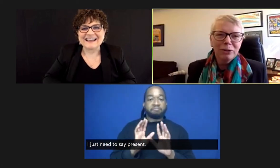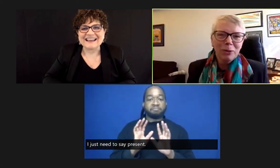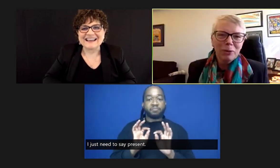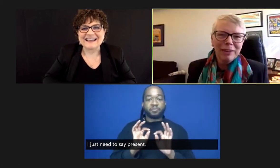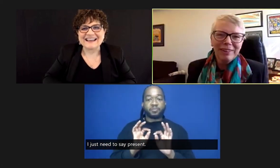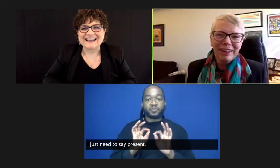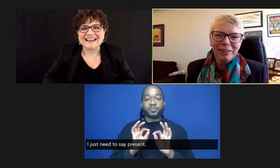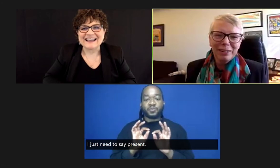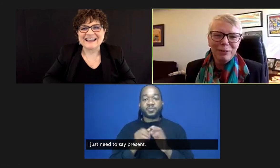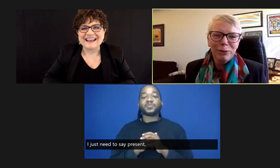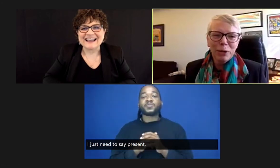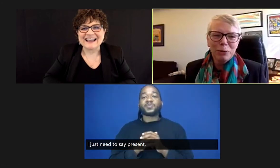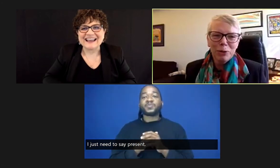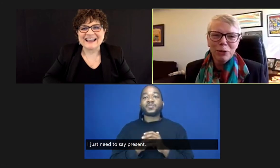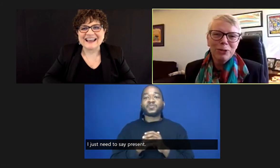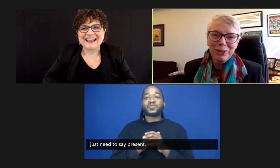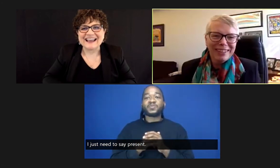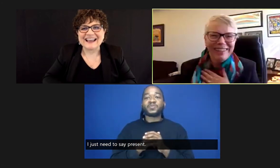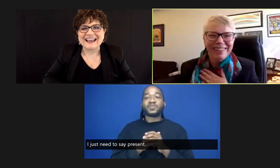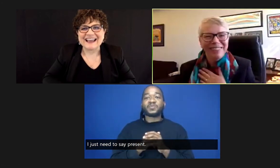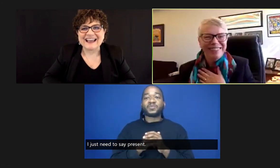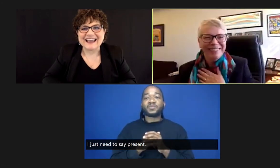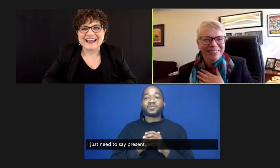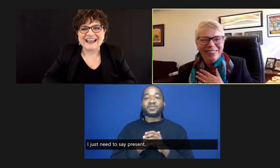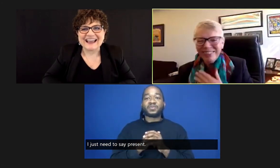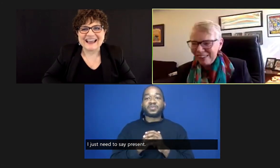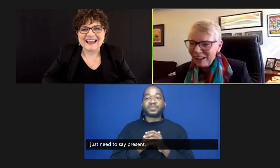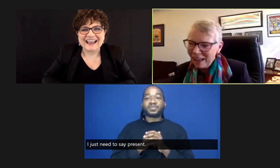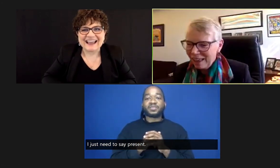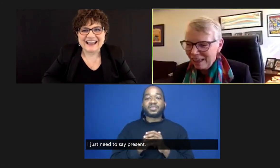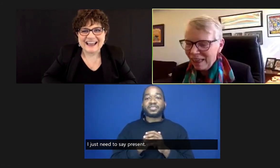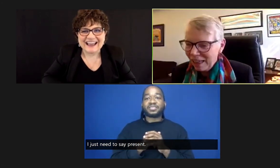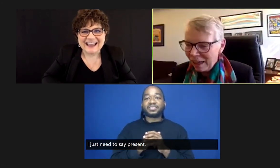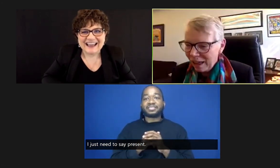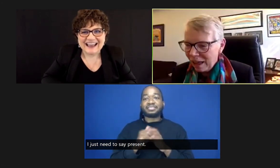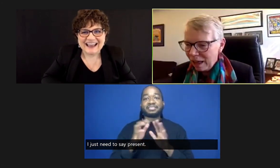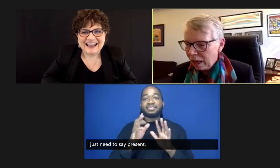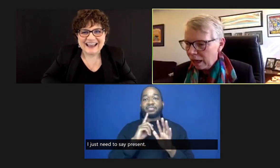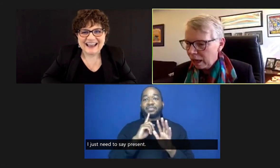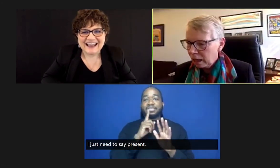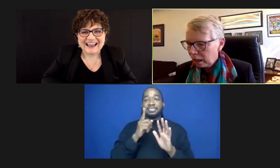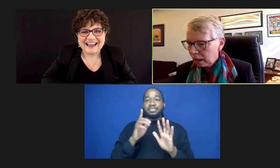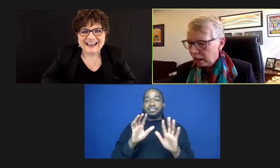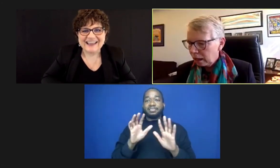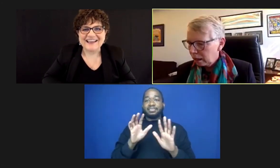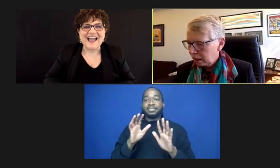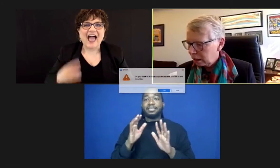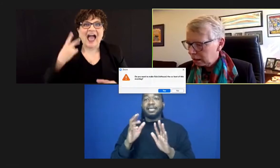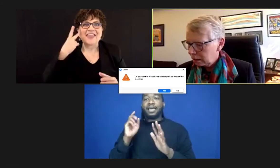I'll do it I'll leave you unmuted so you can hear me do roll call.